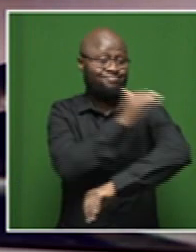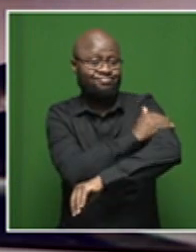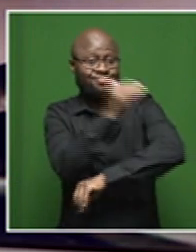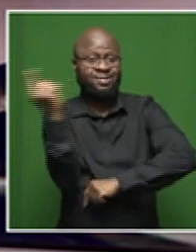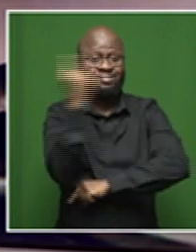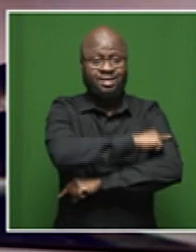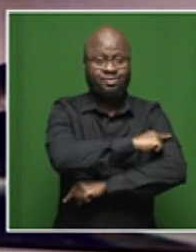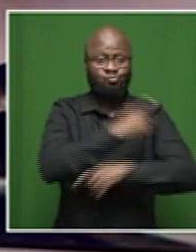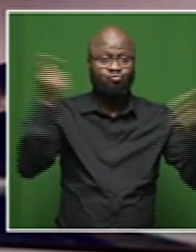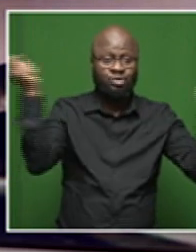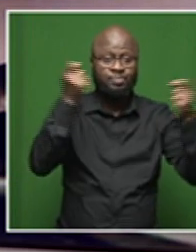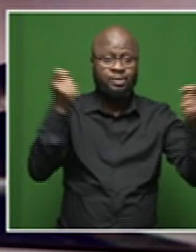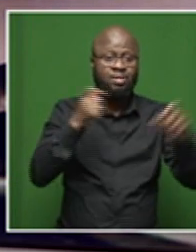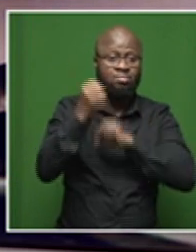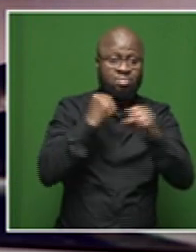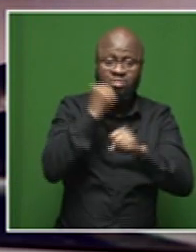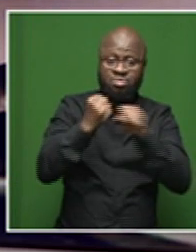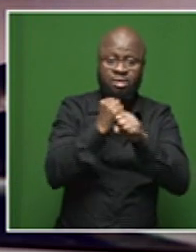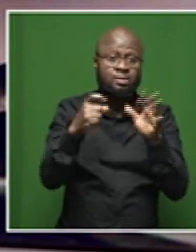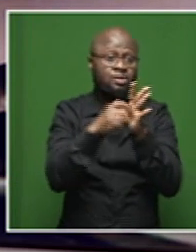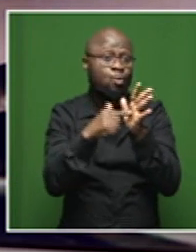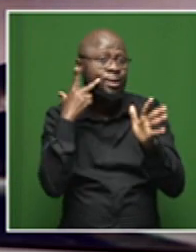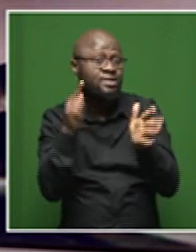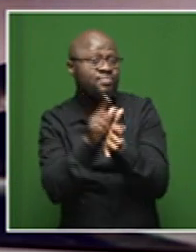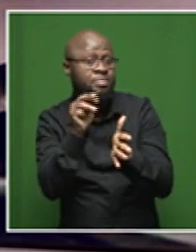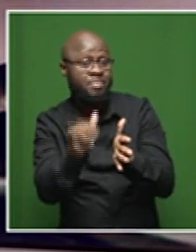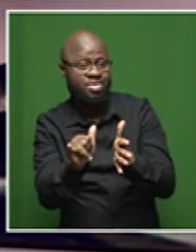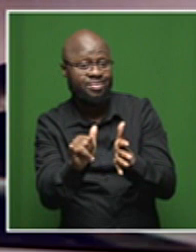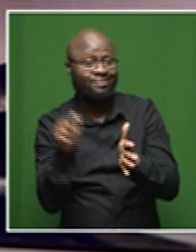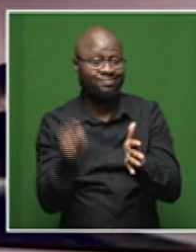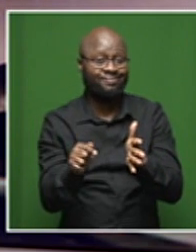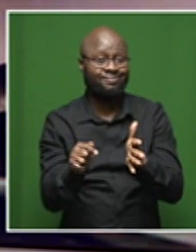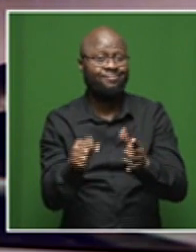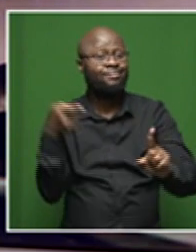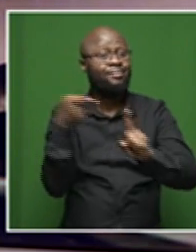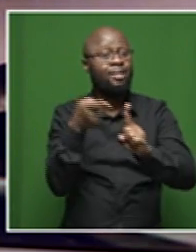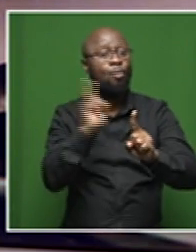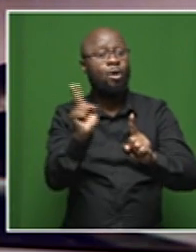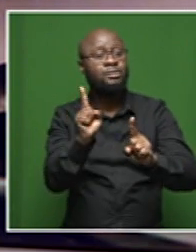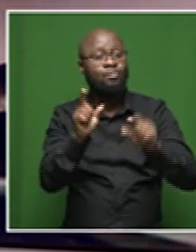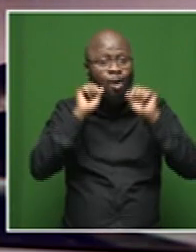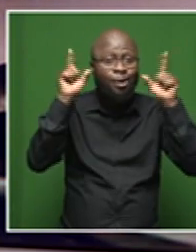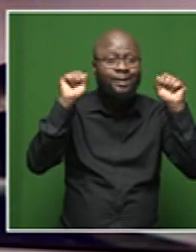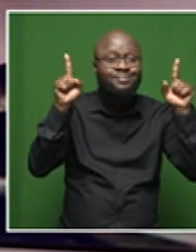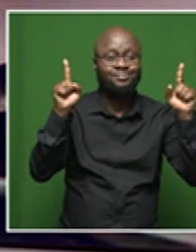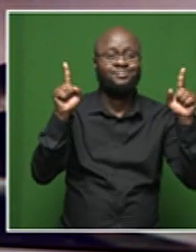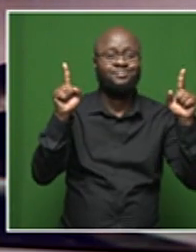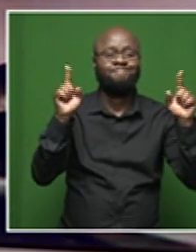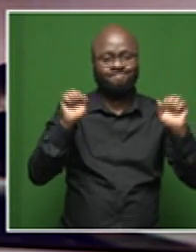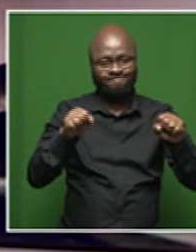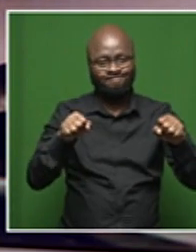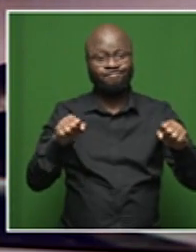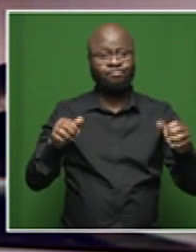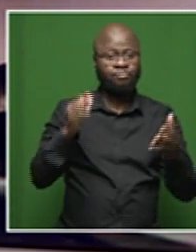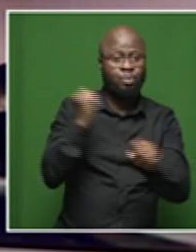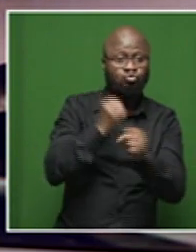the 17th of May. The main aim of this day is to highlight the low hypertension awareness rates worldwide, to promote accurate blood